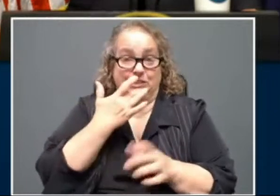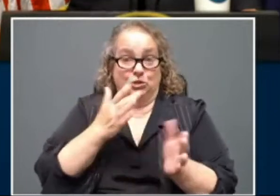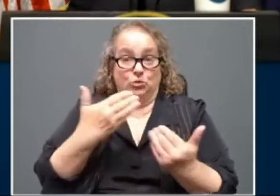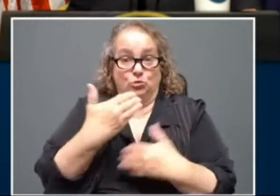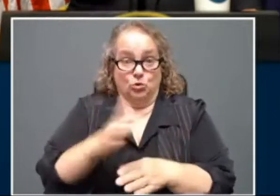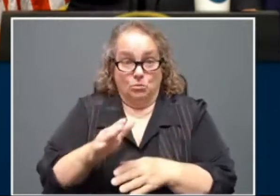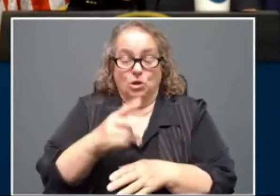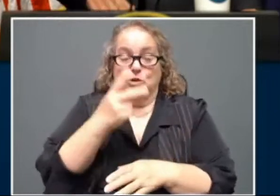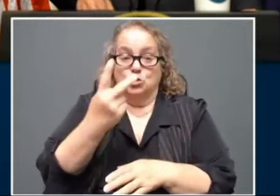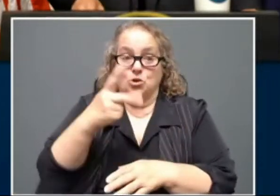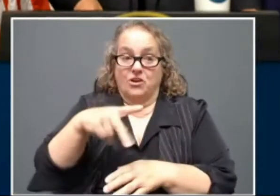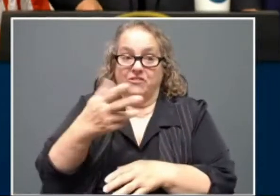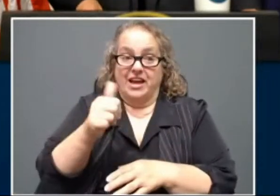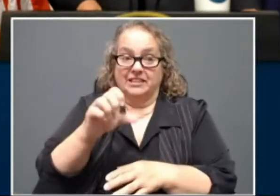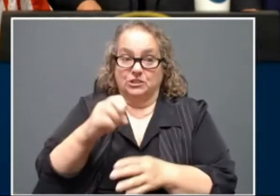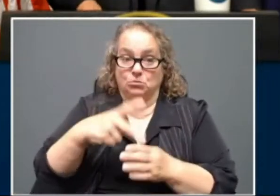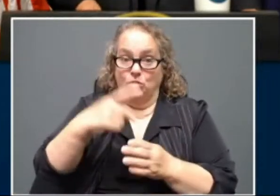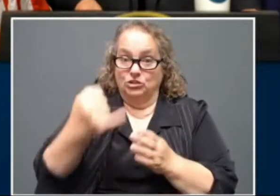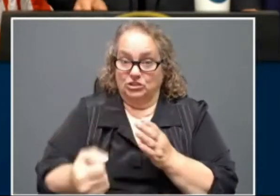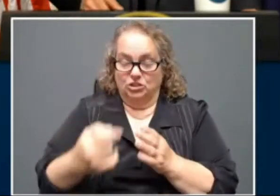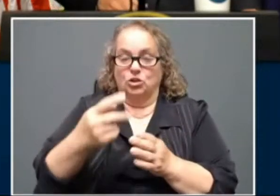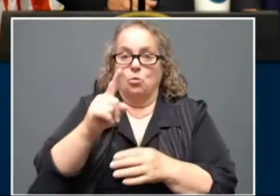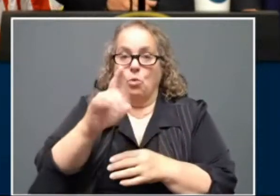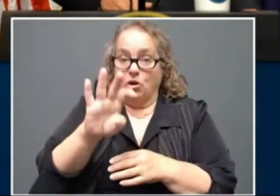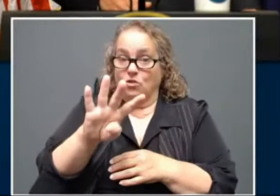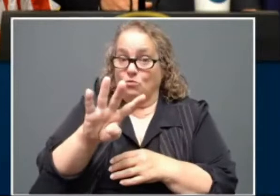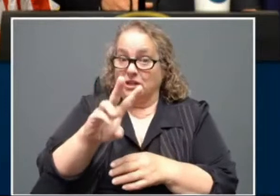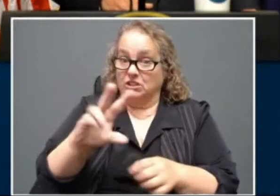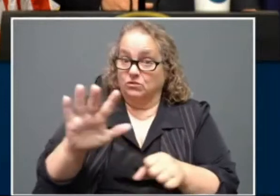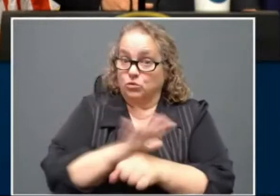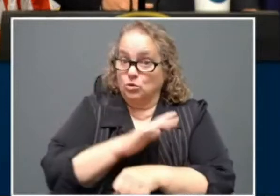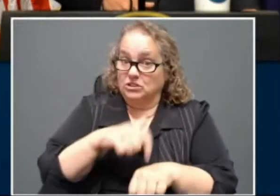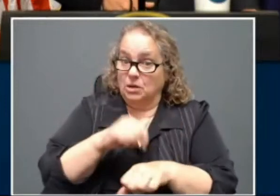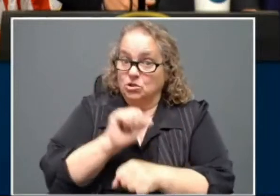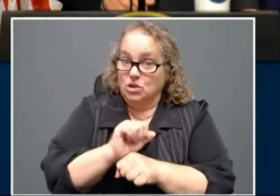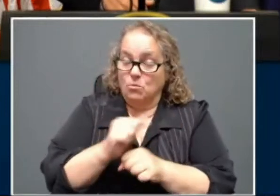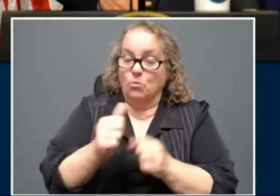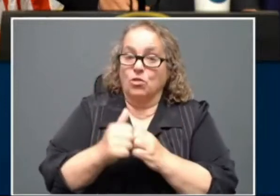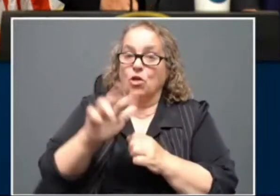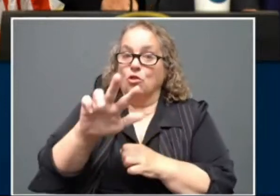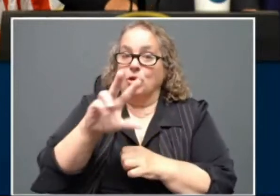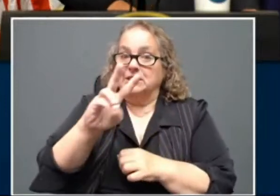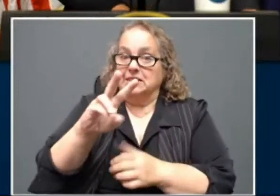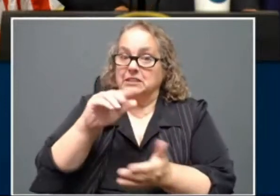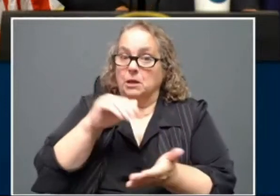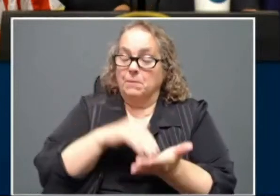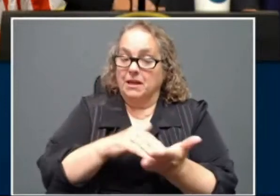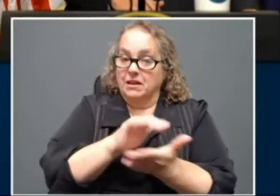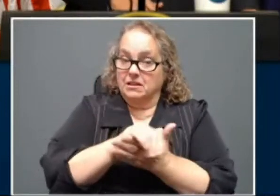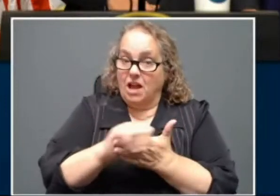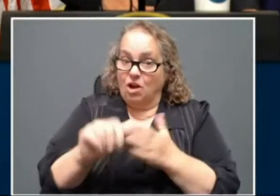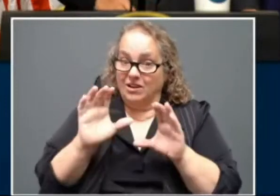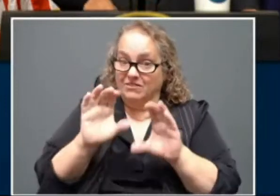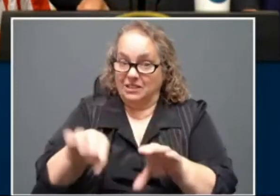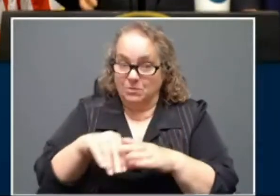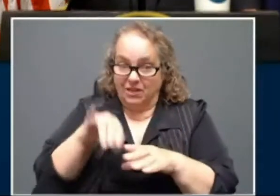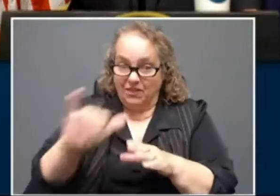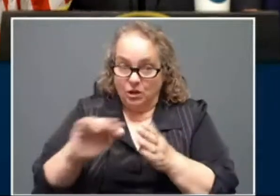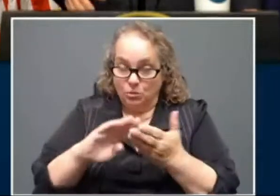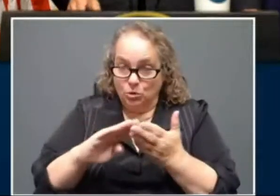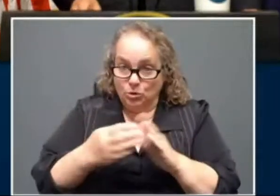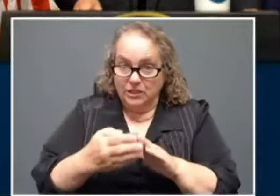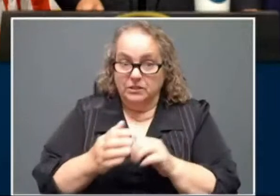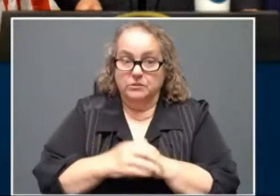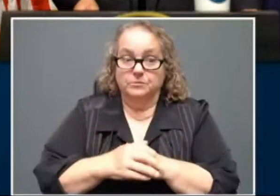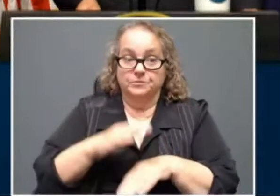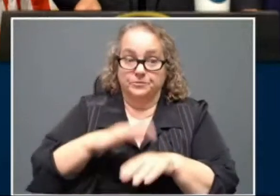to create 146 full-time jobs with $36 million in investment in that community. On Thursday, I